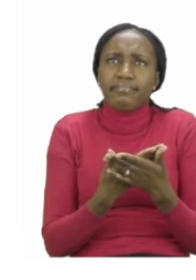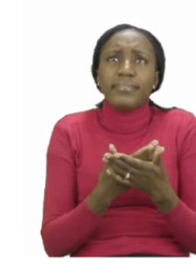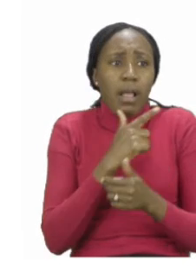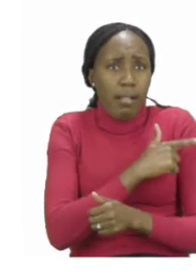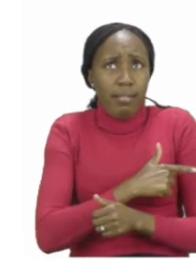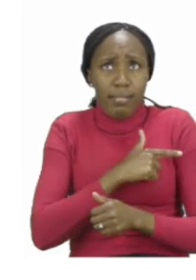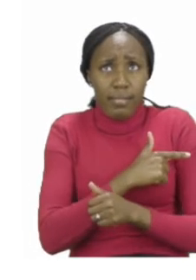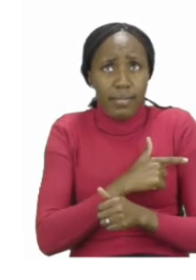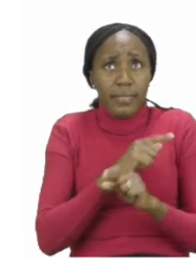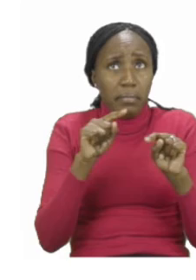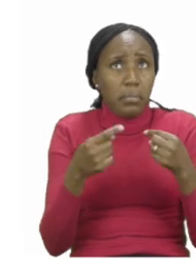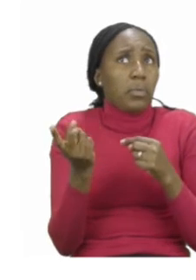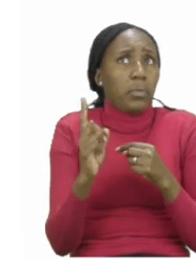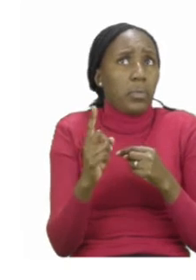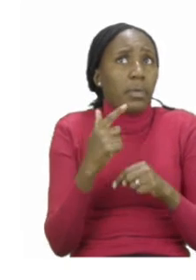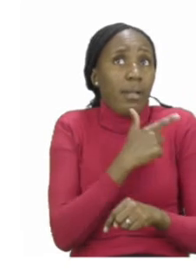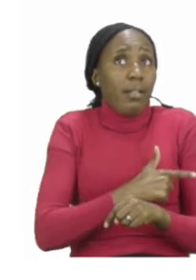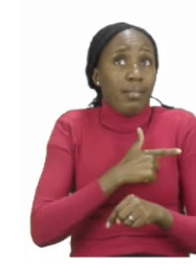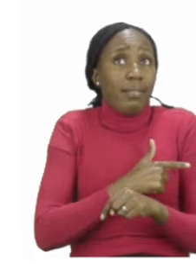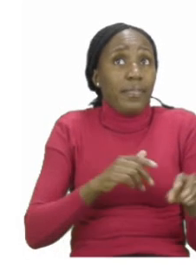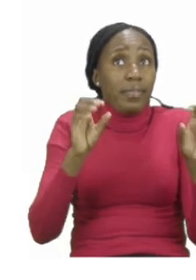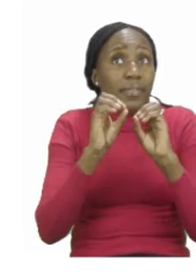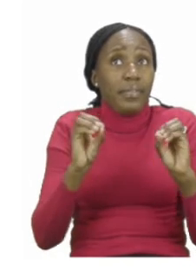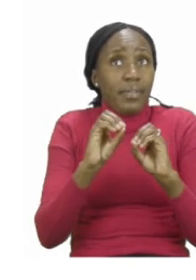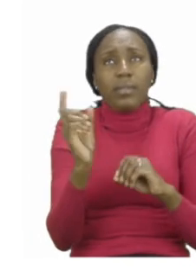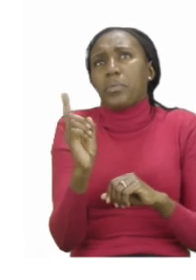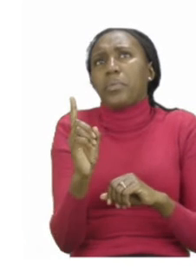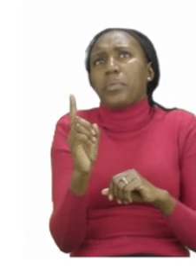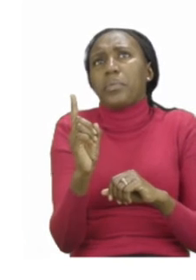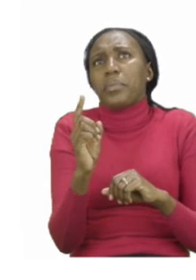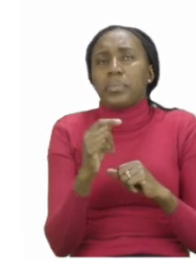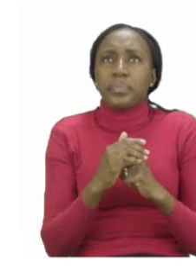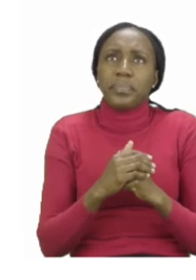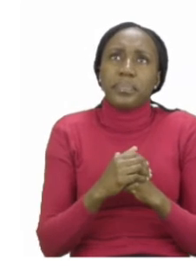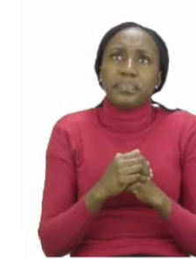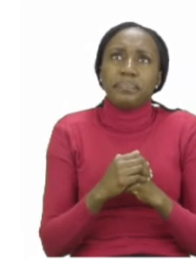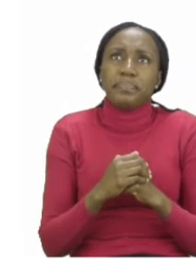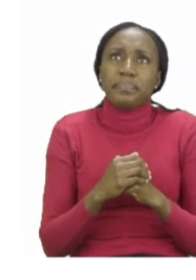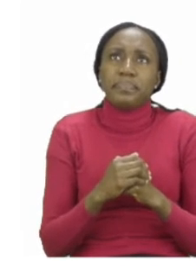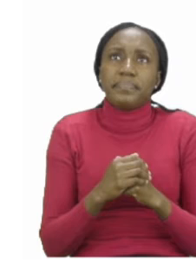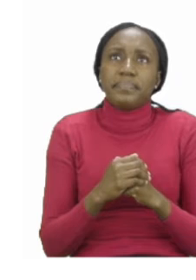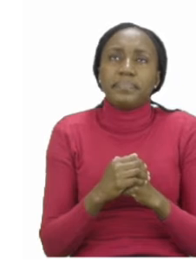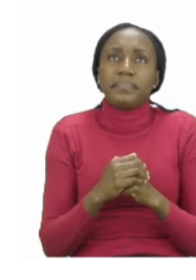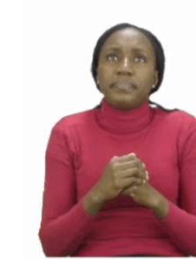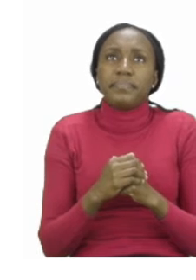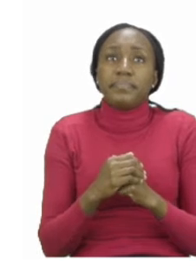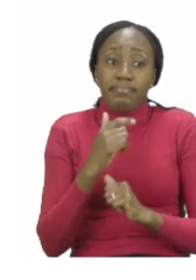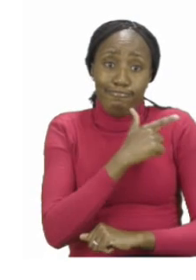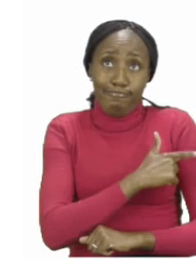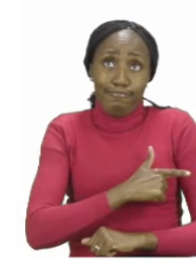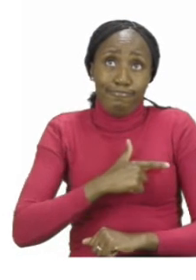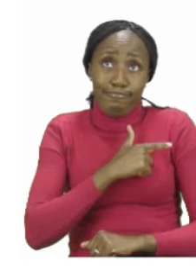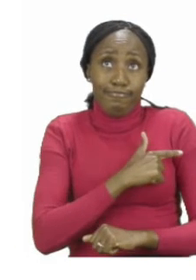are living things and what are non-living things. Living things, boys